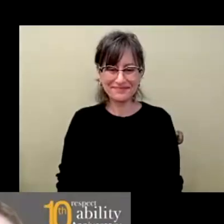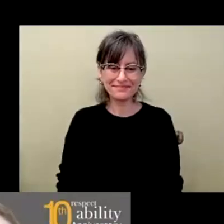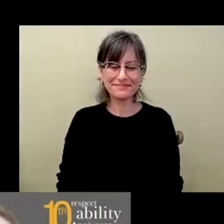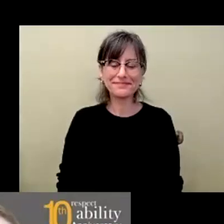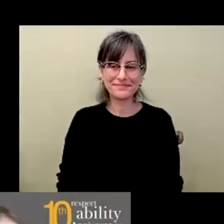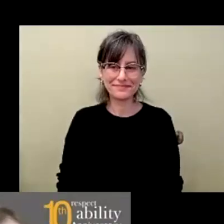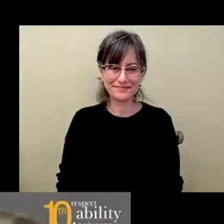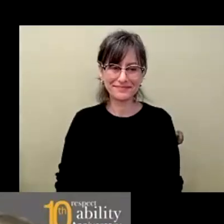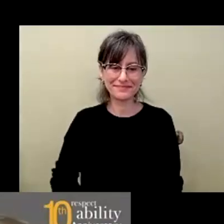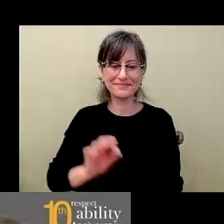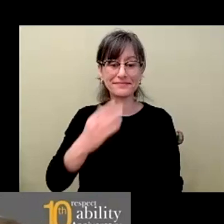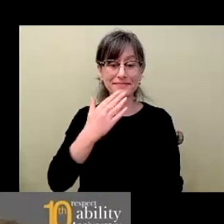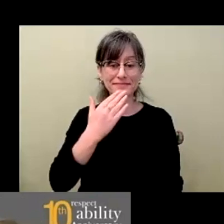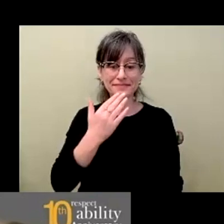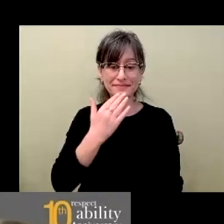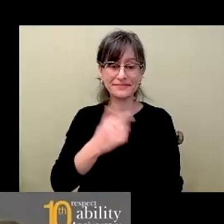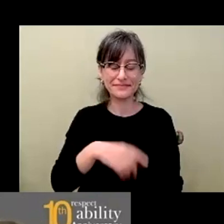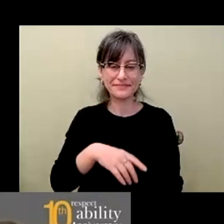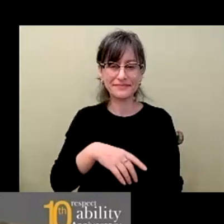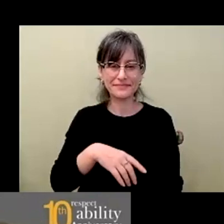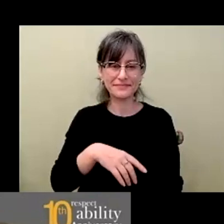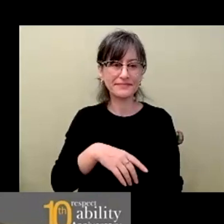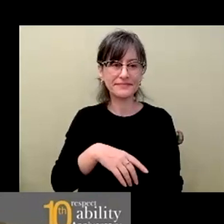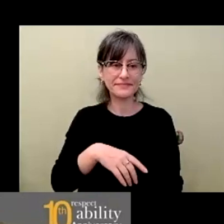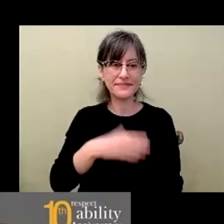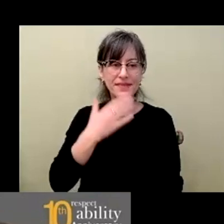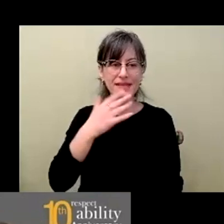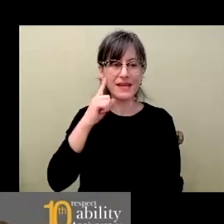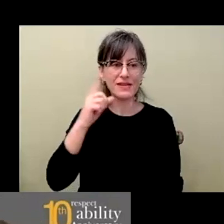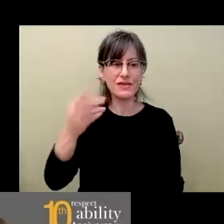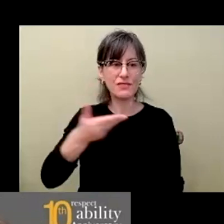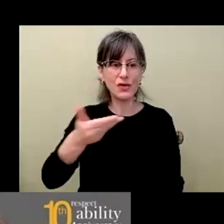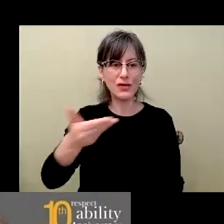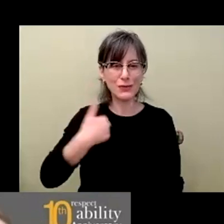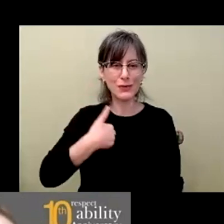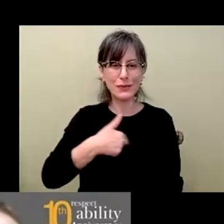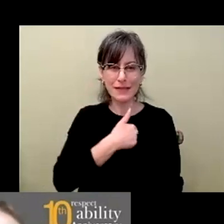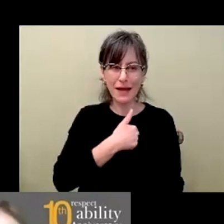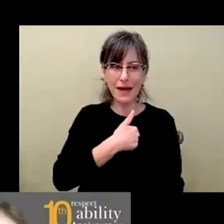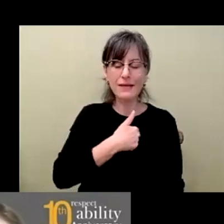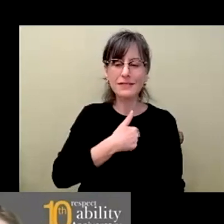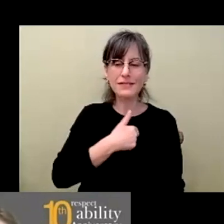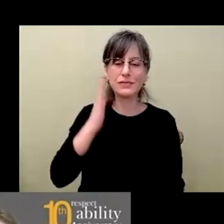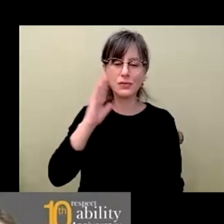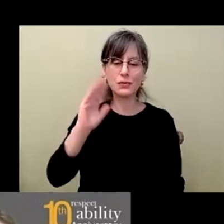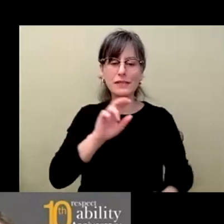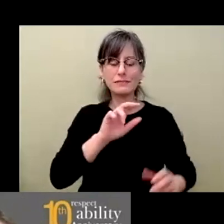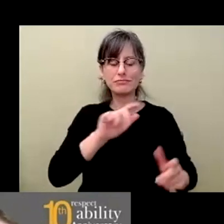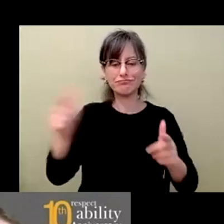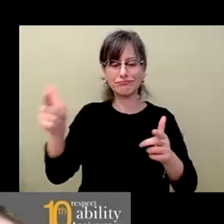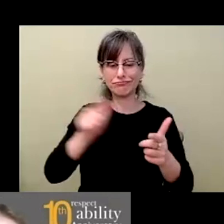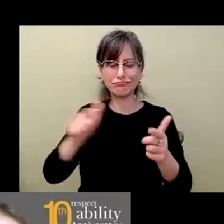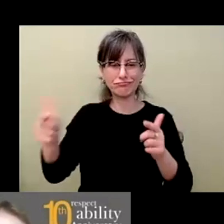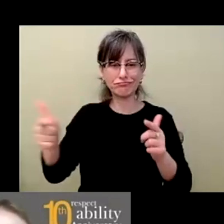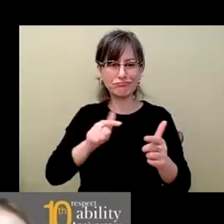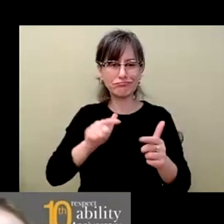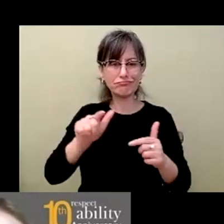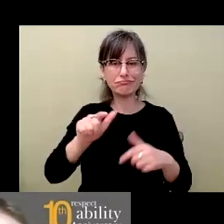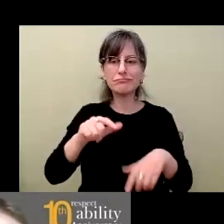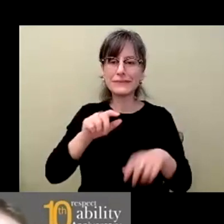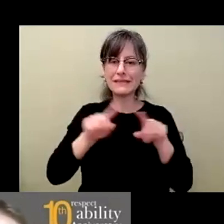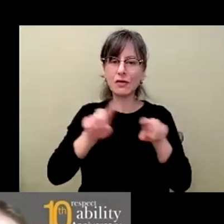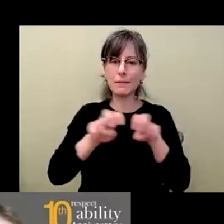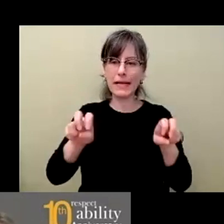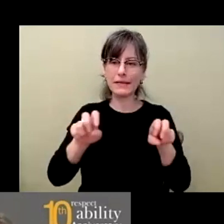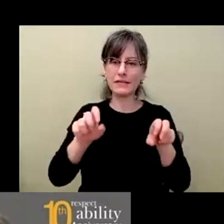Thank you so very much, Ashley, for introducing us. And I'm going to give all of our panelists a chance to make sure that they're on and ready, and then we're